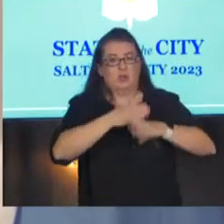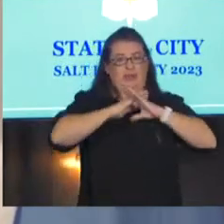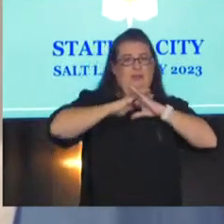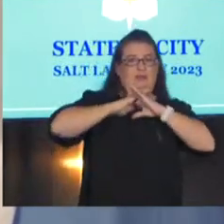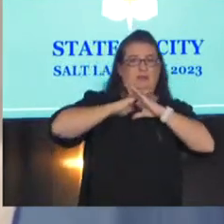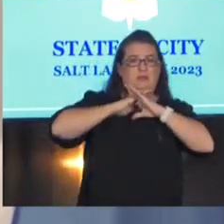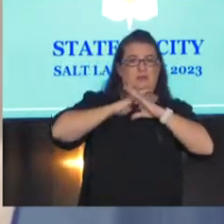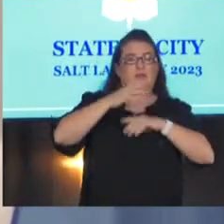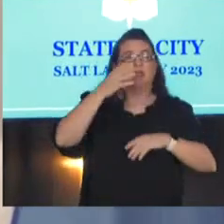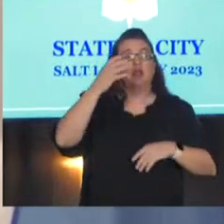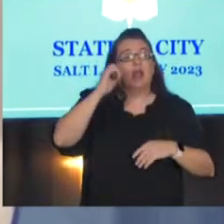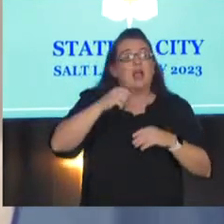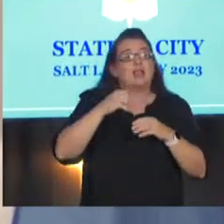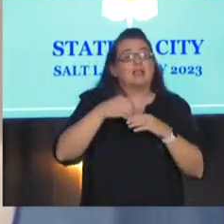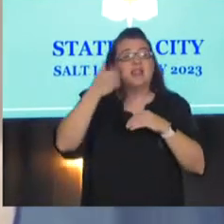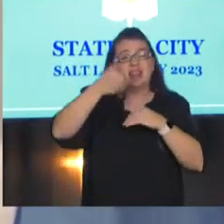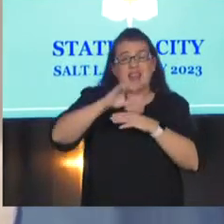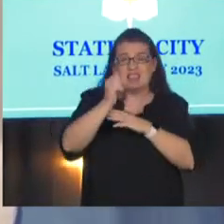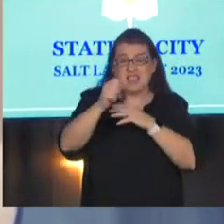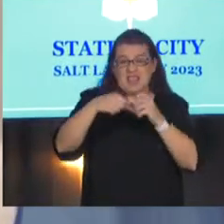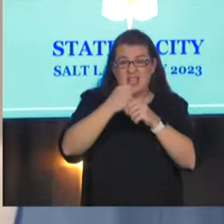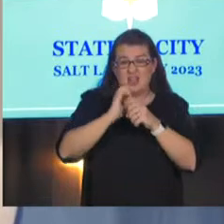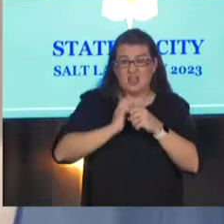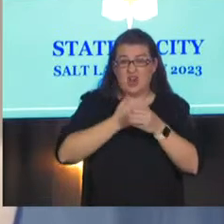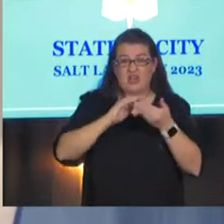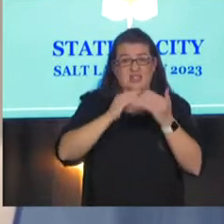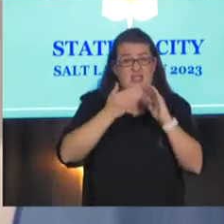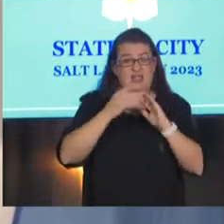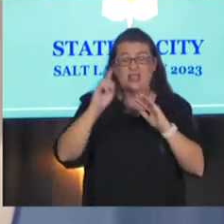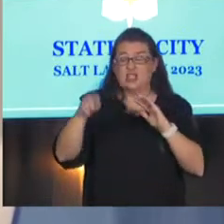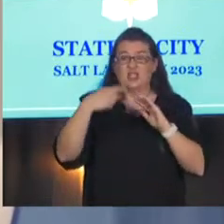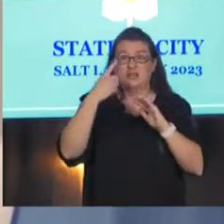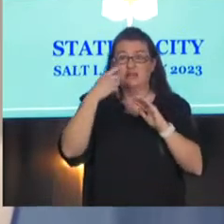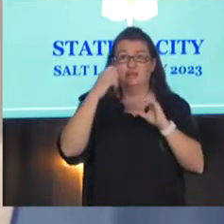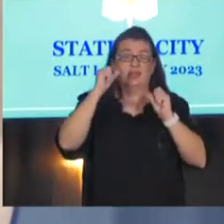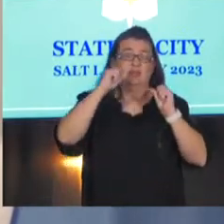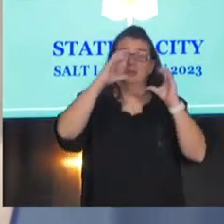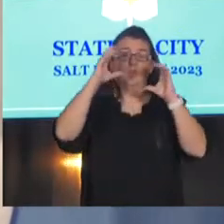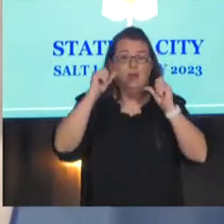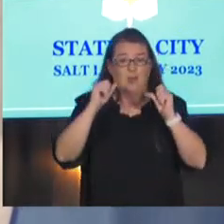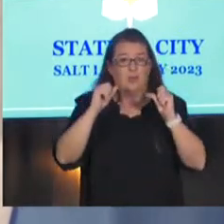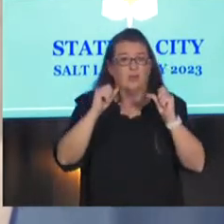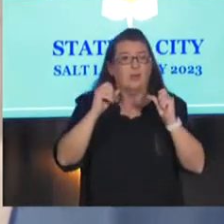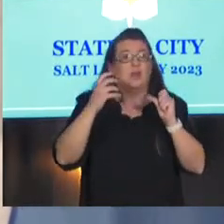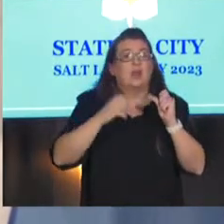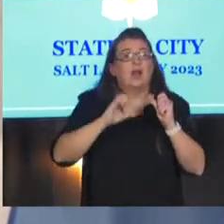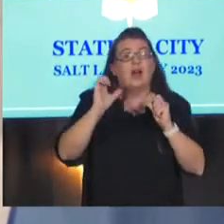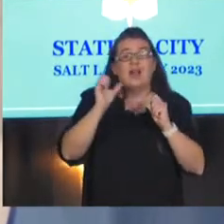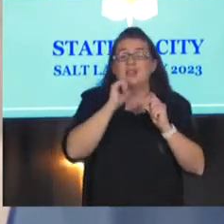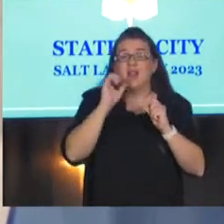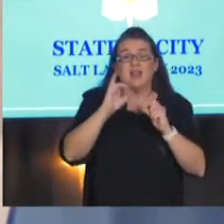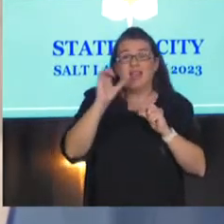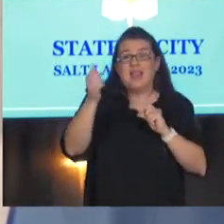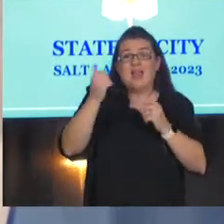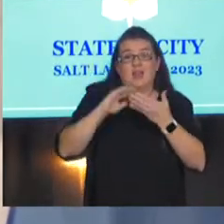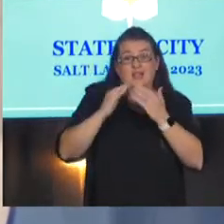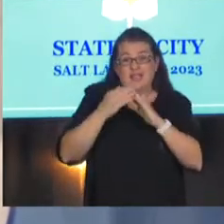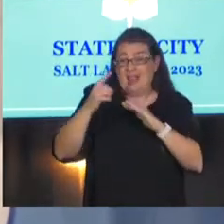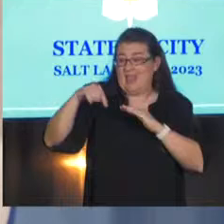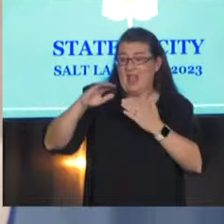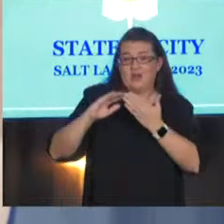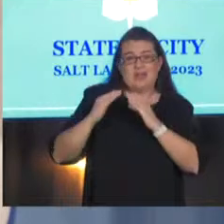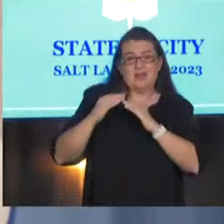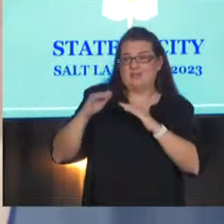And as a result, the next decade in our city is just incredible. Unlike other cities whose downtowns